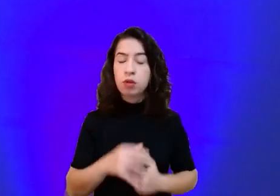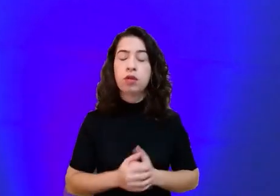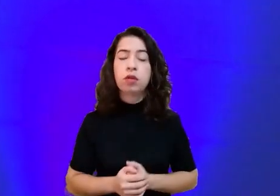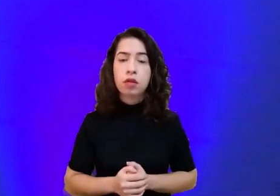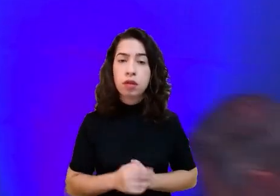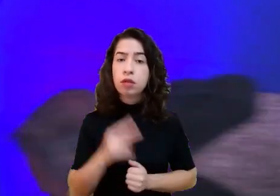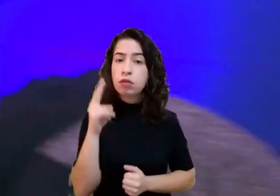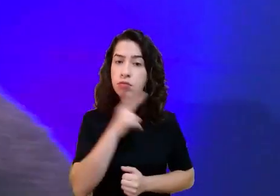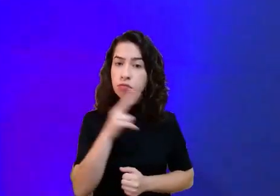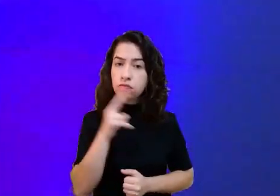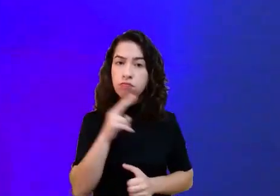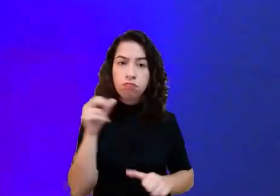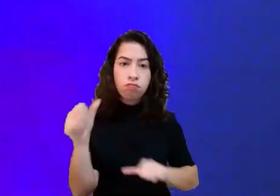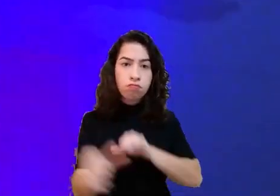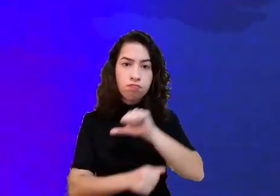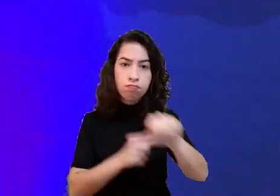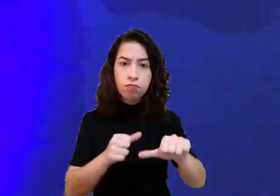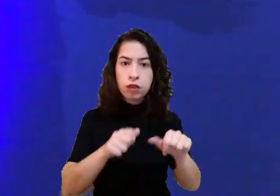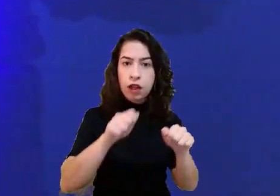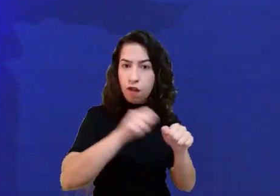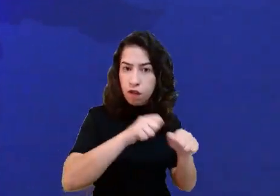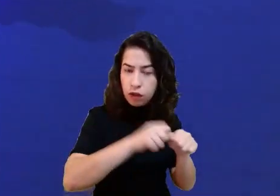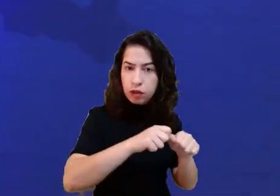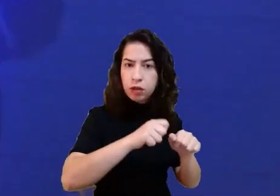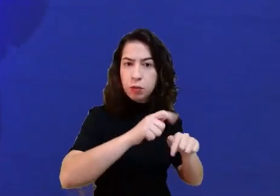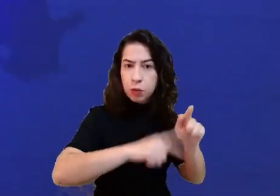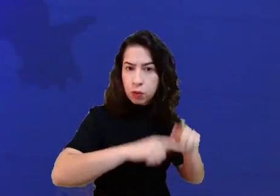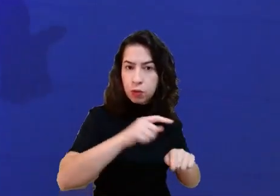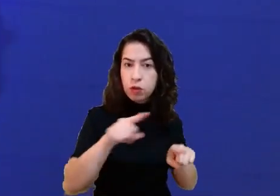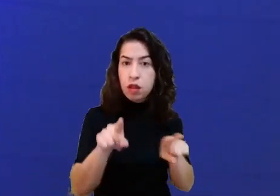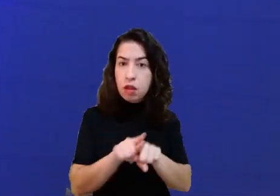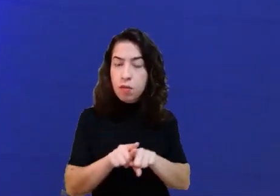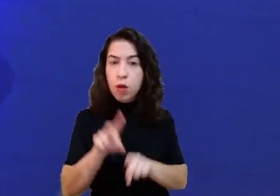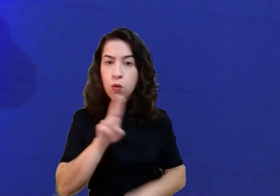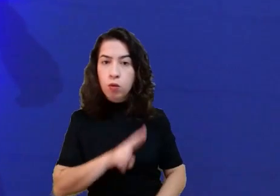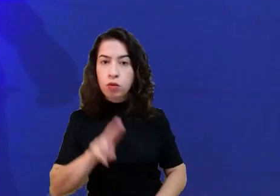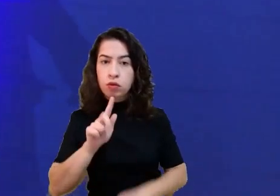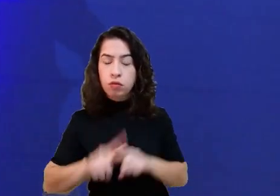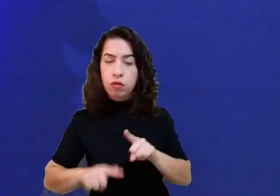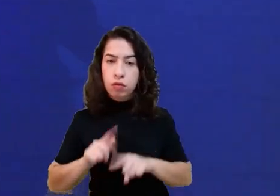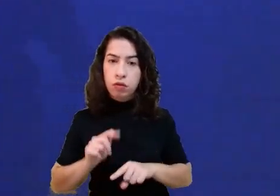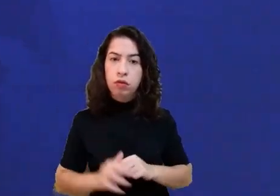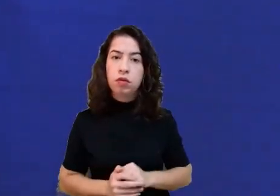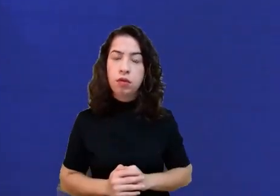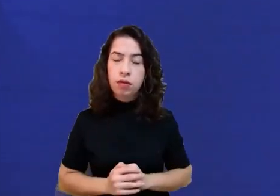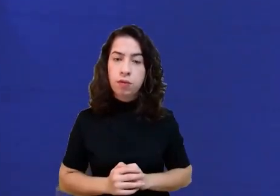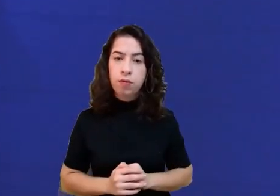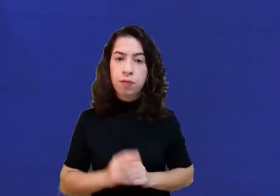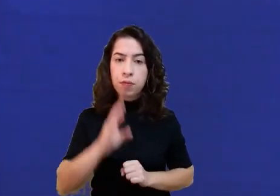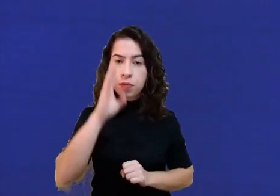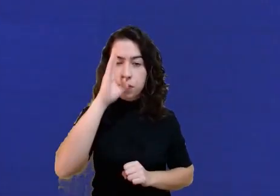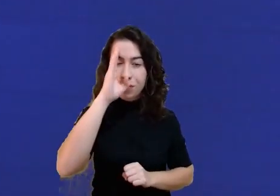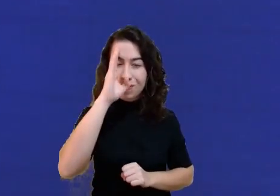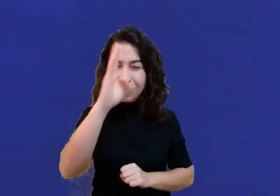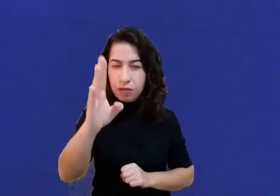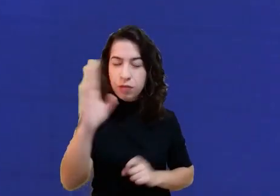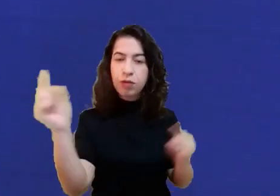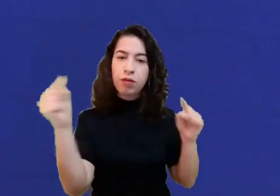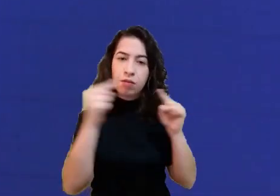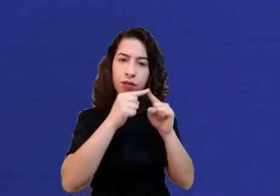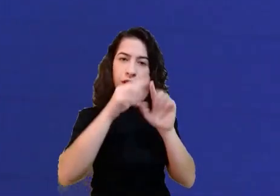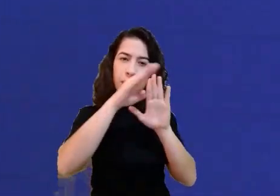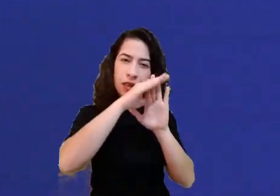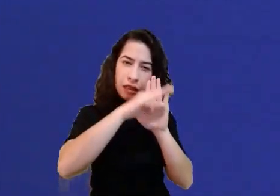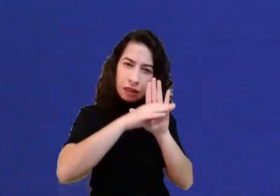of changes in the way of producing and the way of consuming, especially related to the climate agenda.